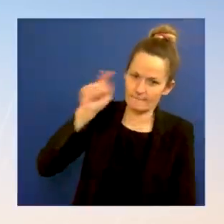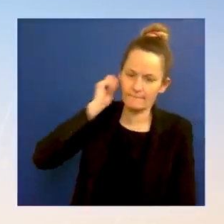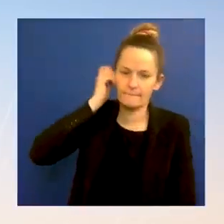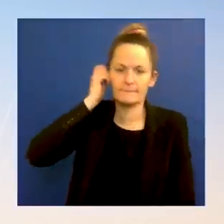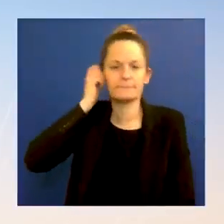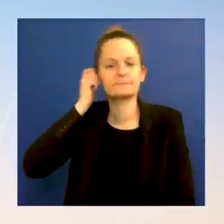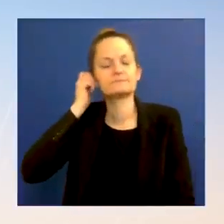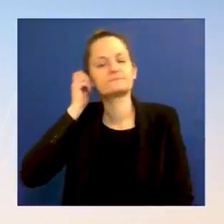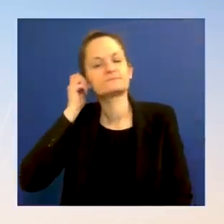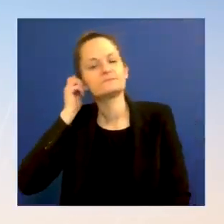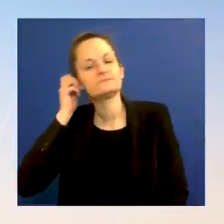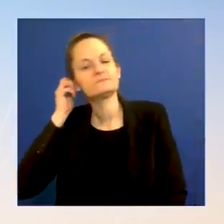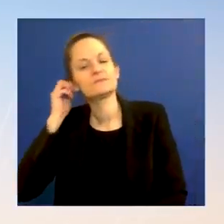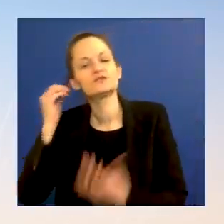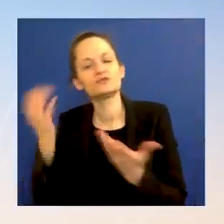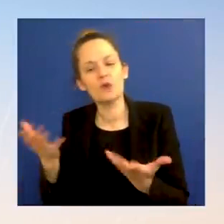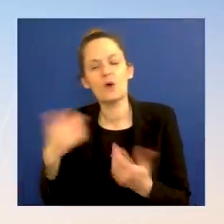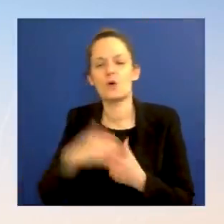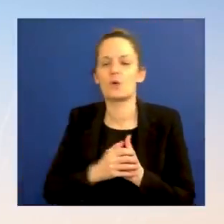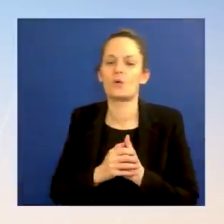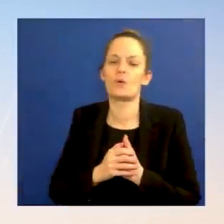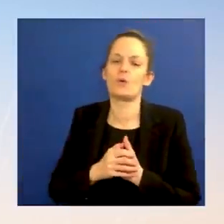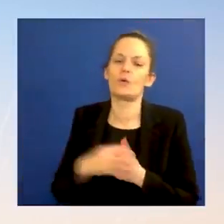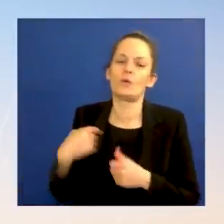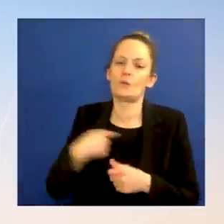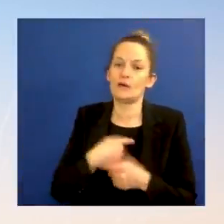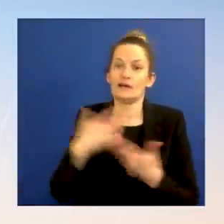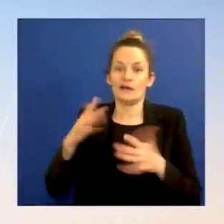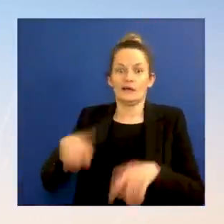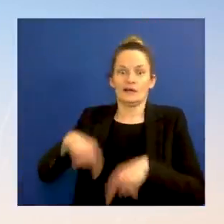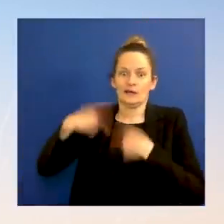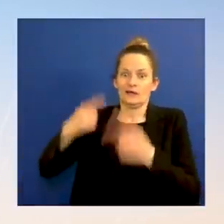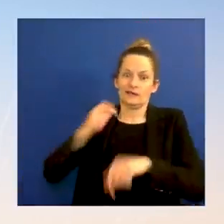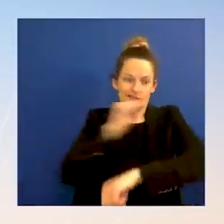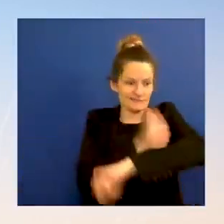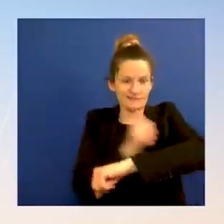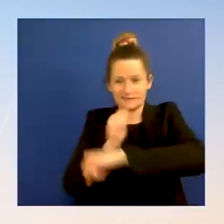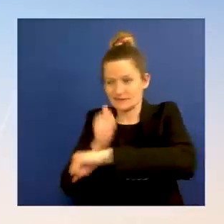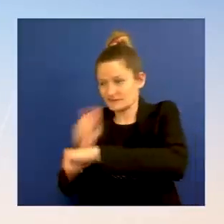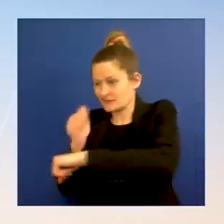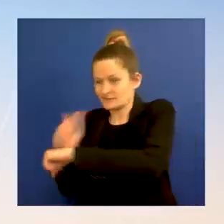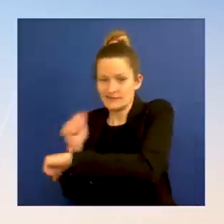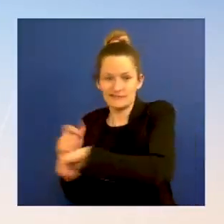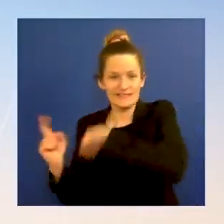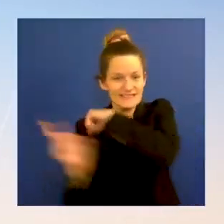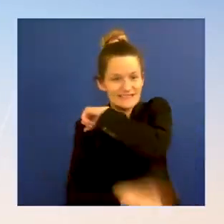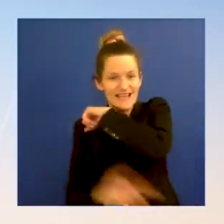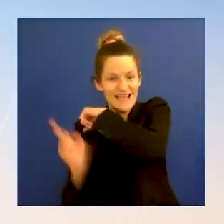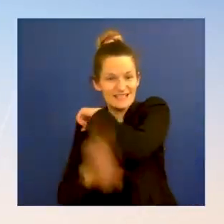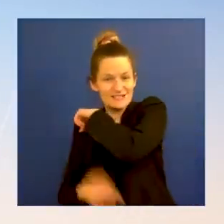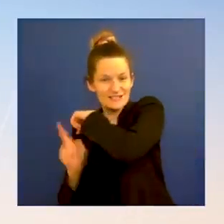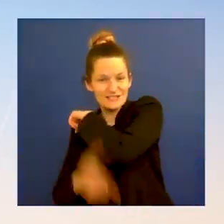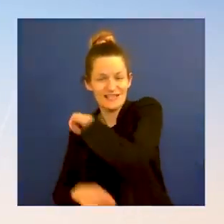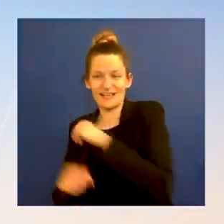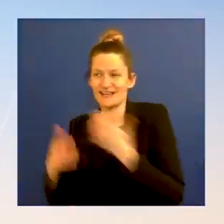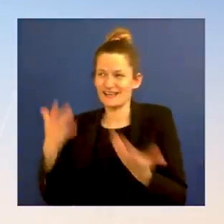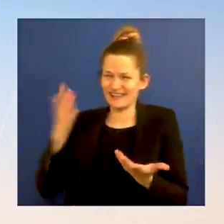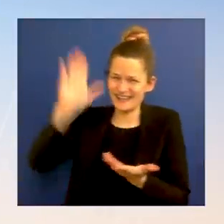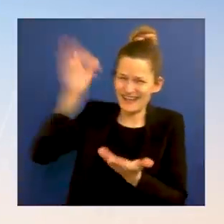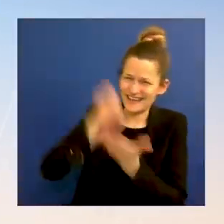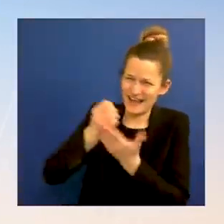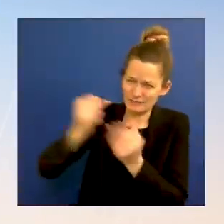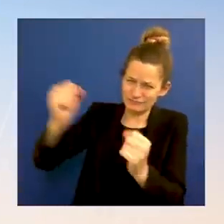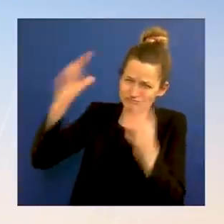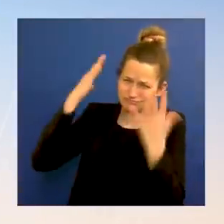place crippling financial sanctions, and they have had an enormous impact. But what we are also mindful of is not taking